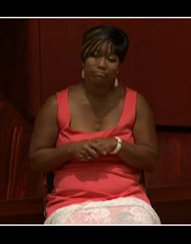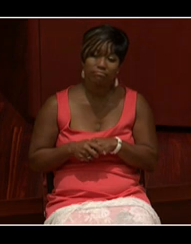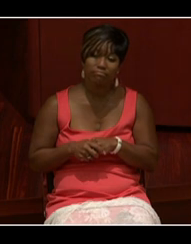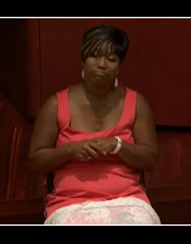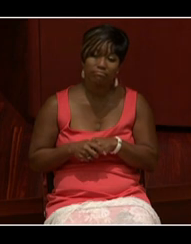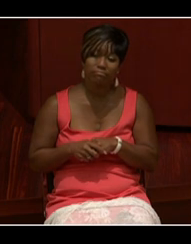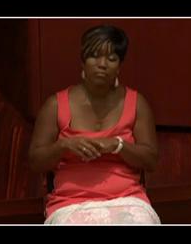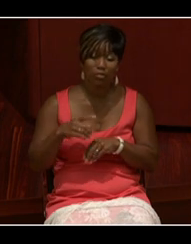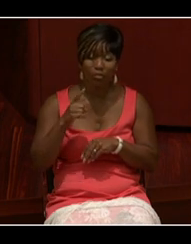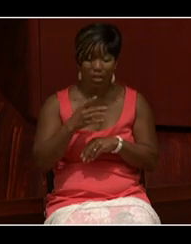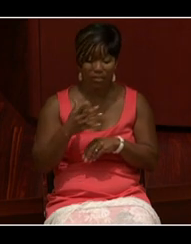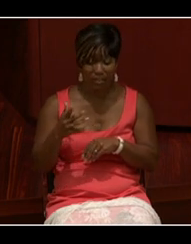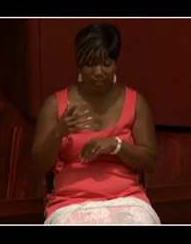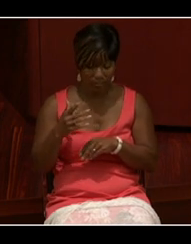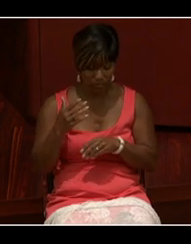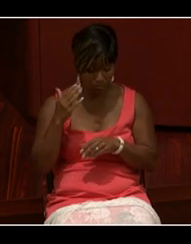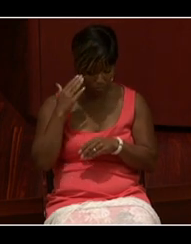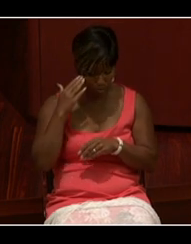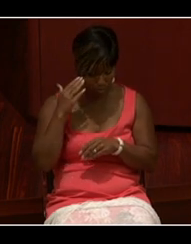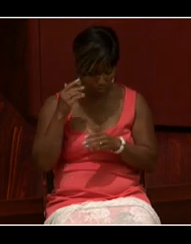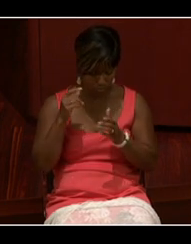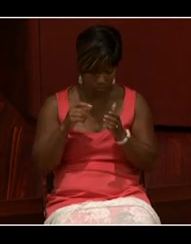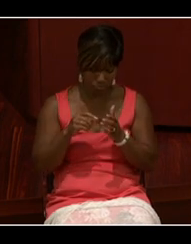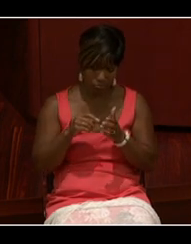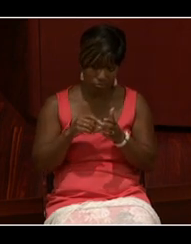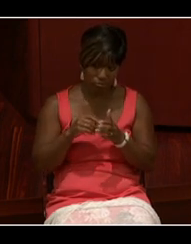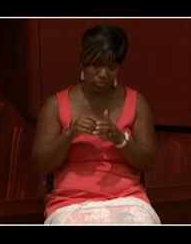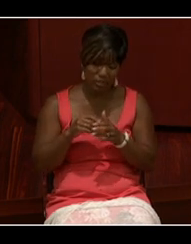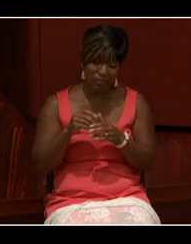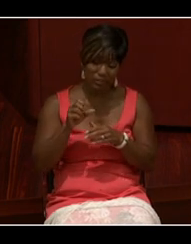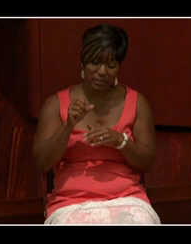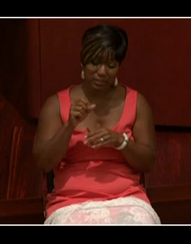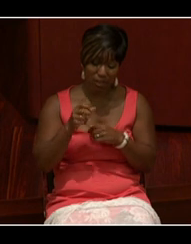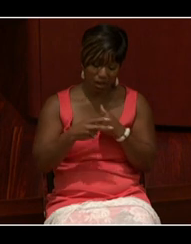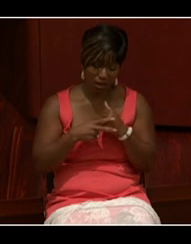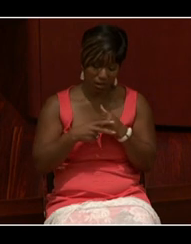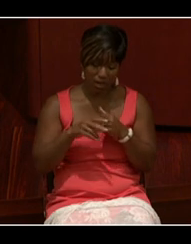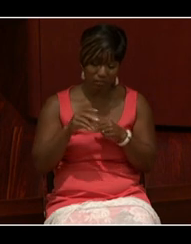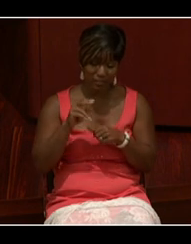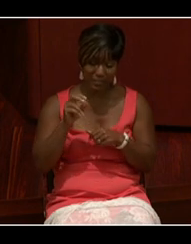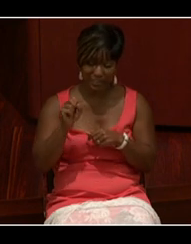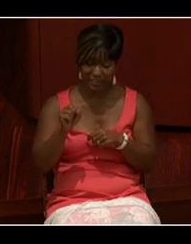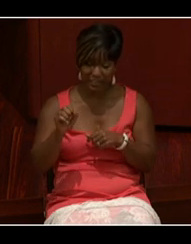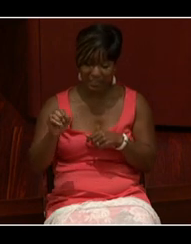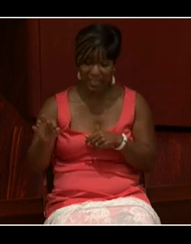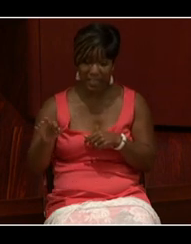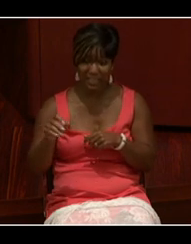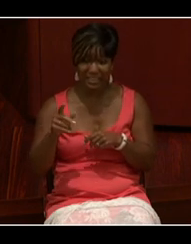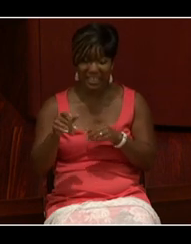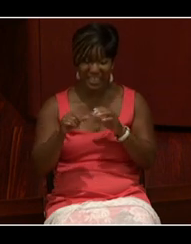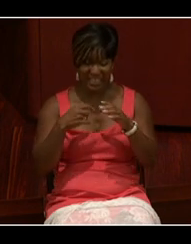One thing to note for the National Archives at San Francisco, their email address identifies them as